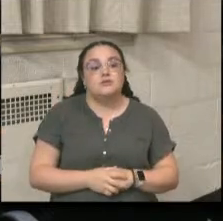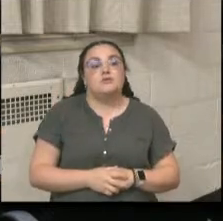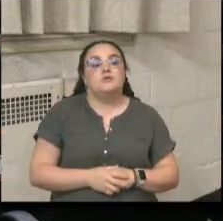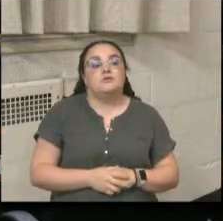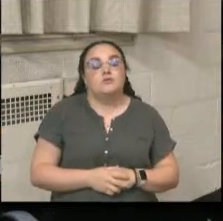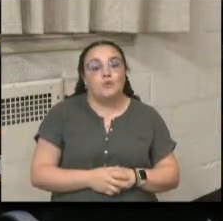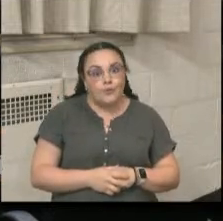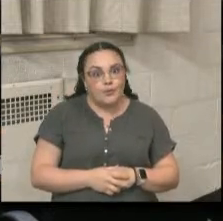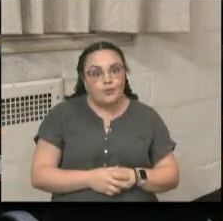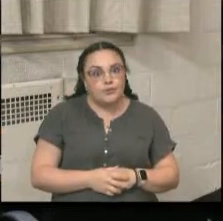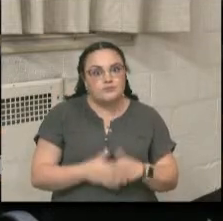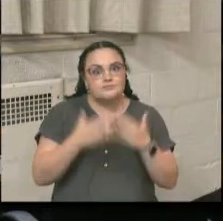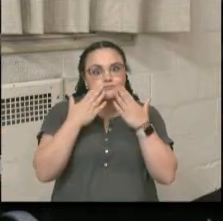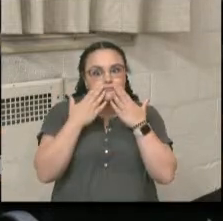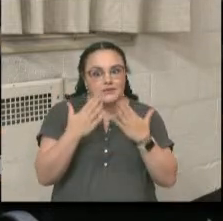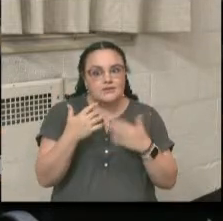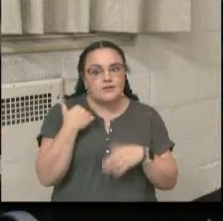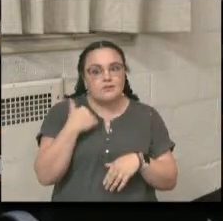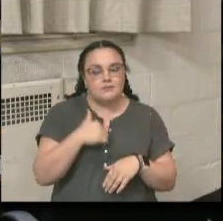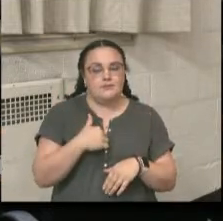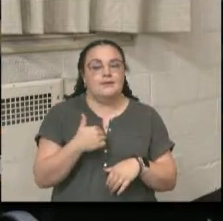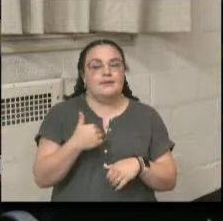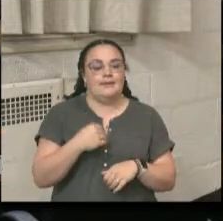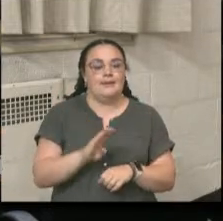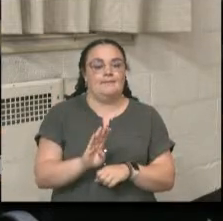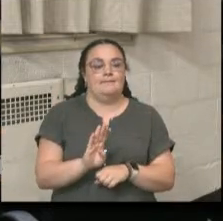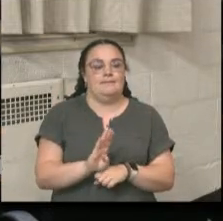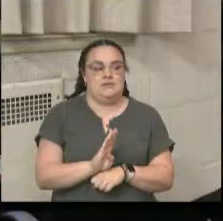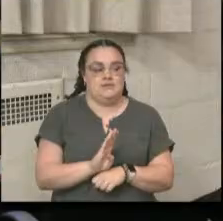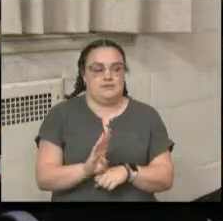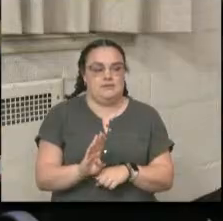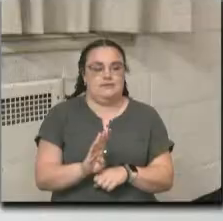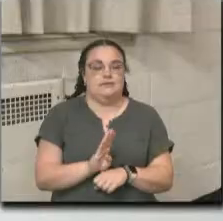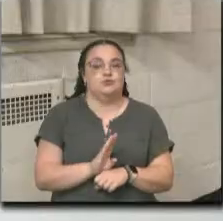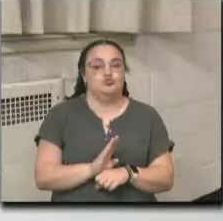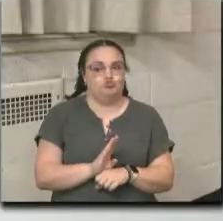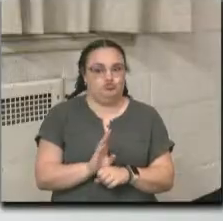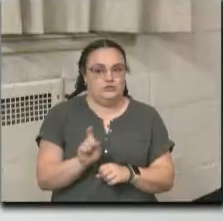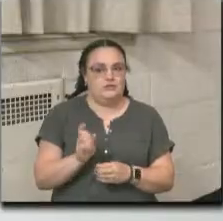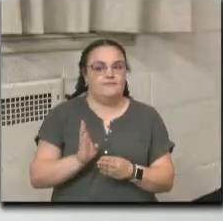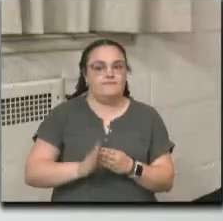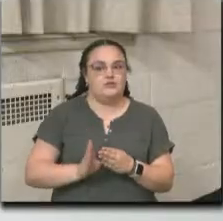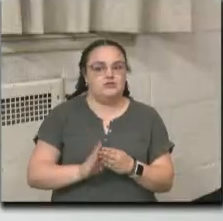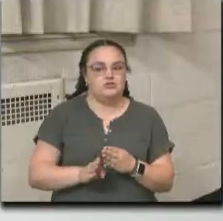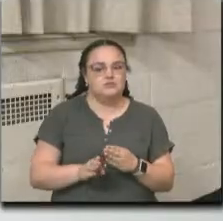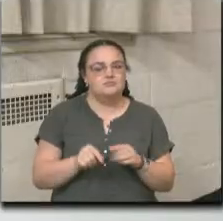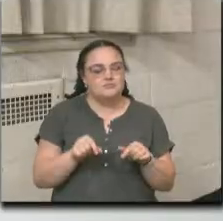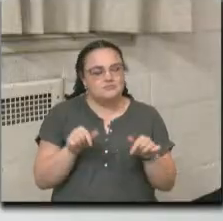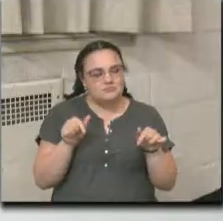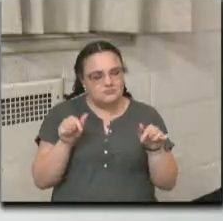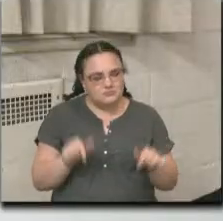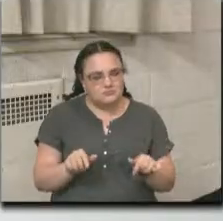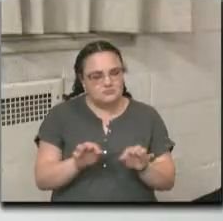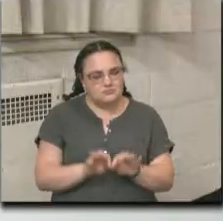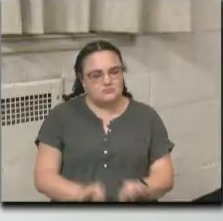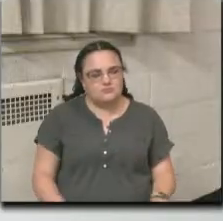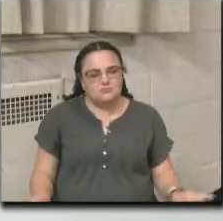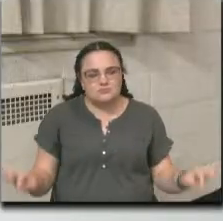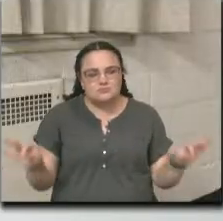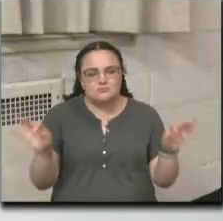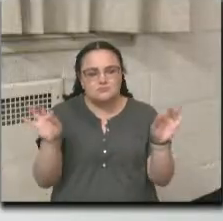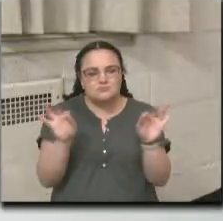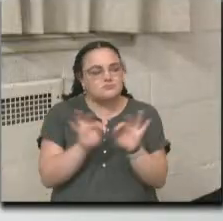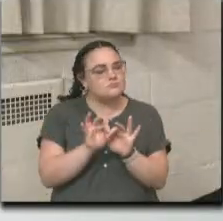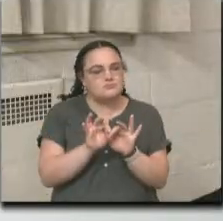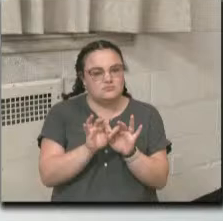much. Yes, we do have business to do, but this was important, and I think all of the